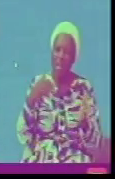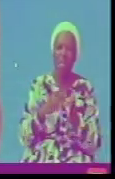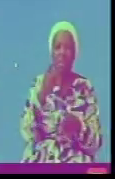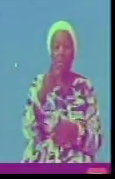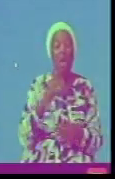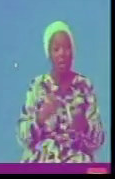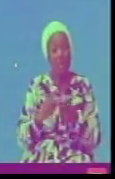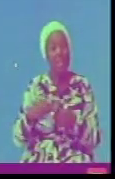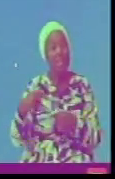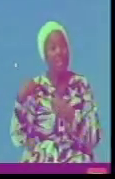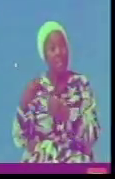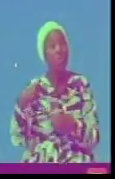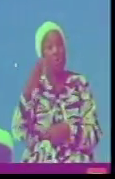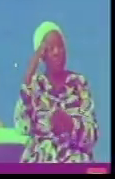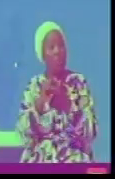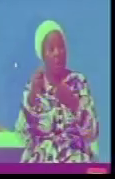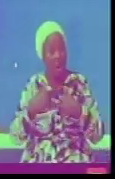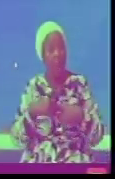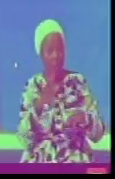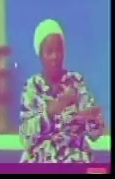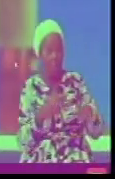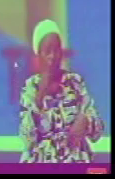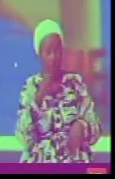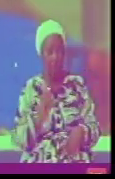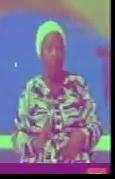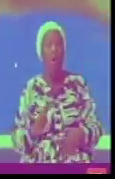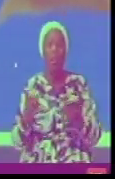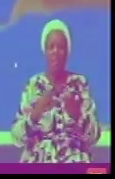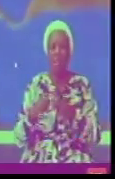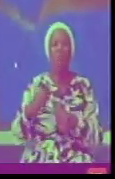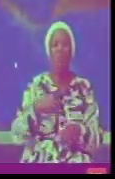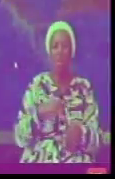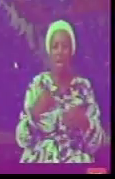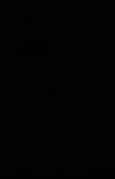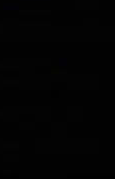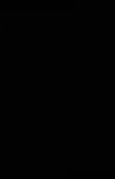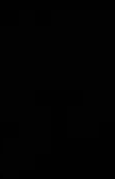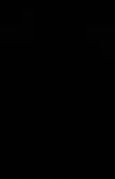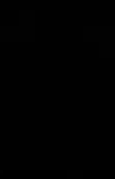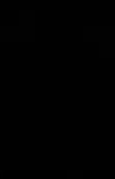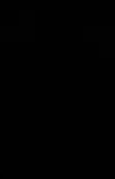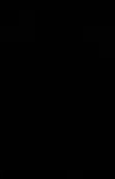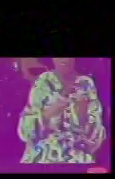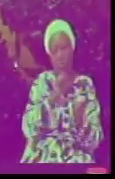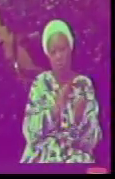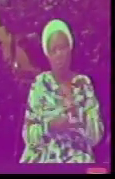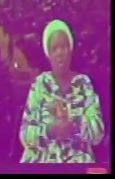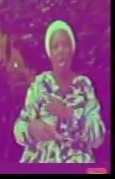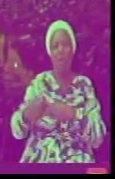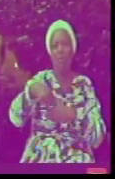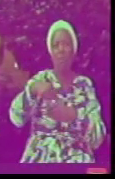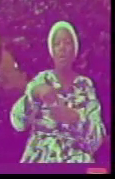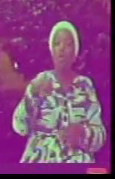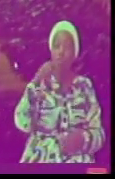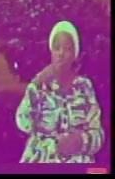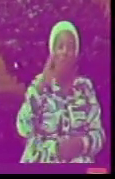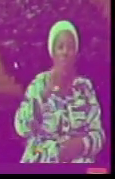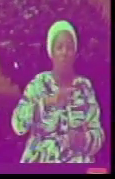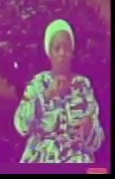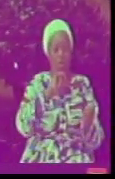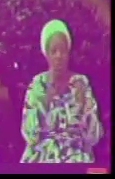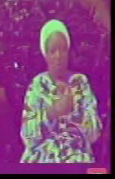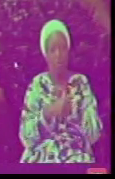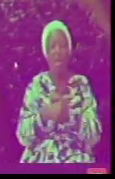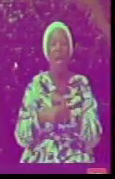Lord, then we have to turn around. And it turned around. You are turning around tonight. From your heart, the depth of